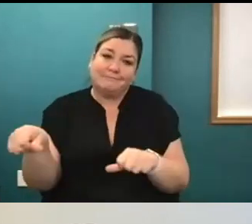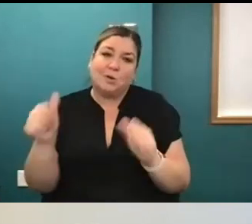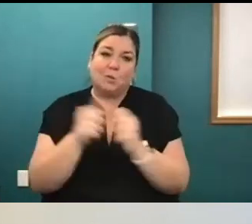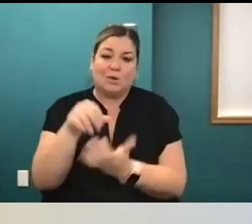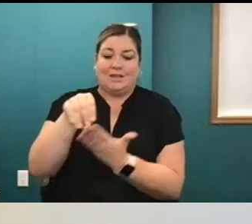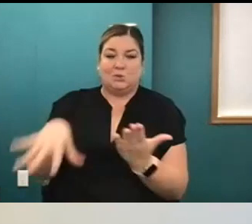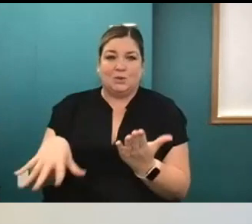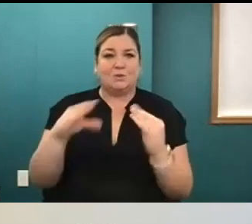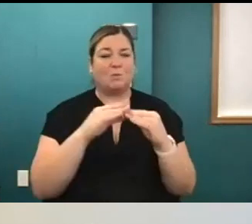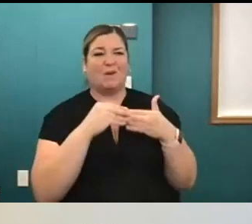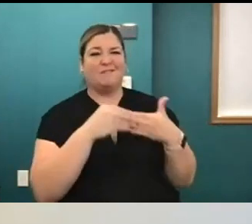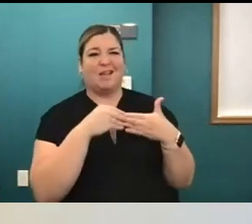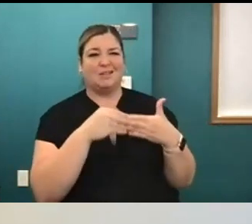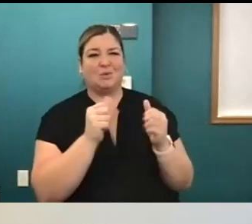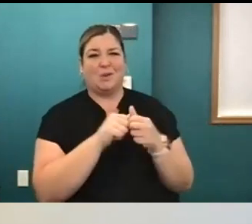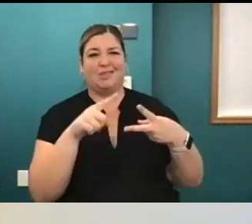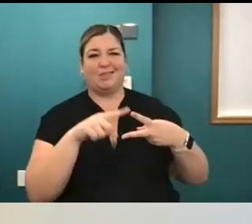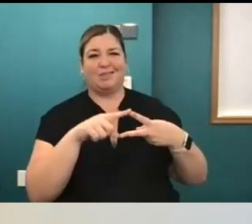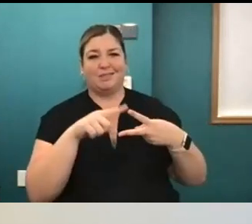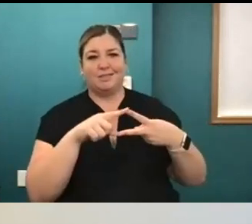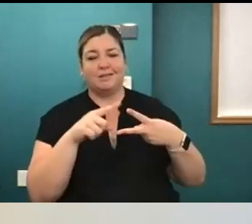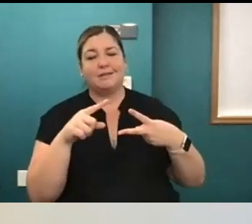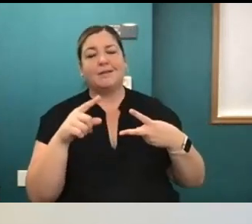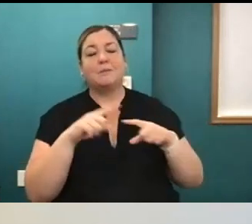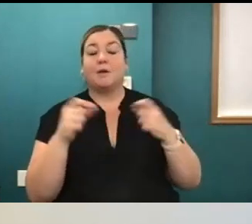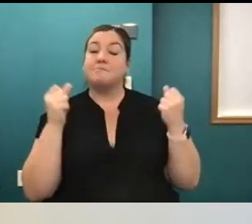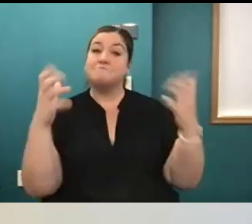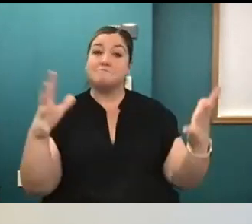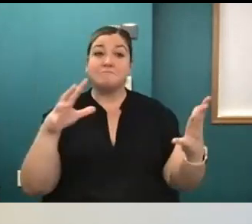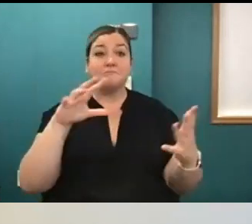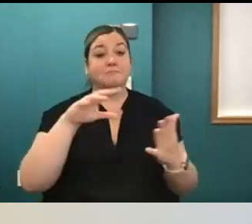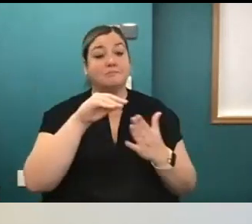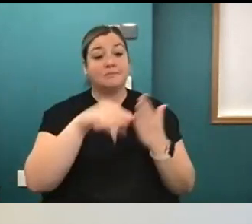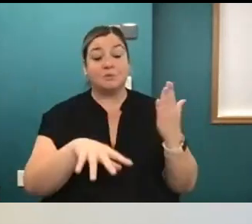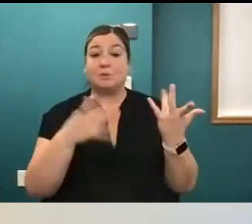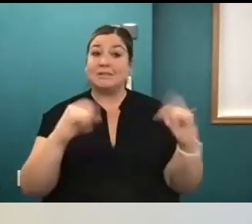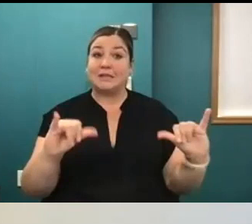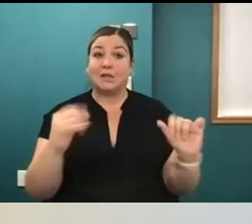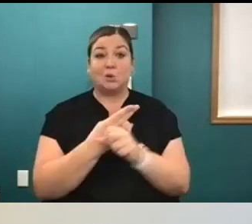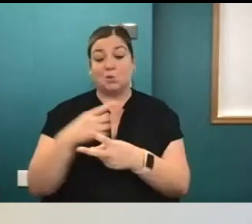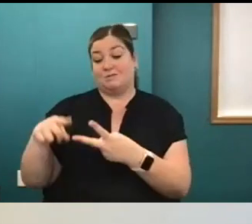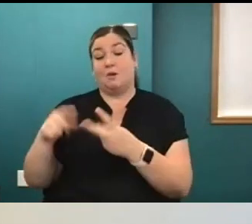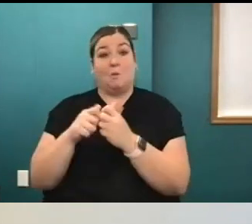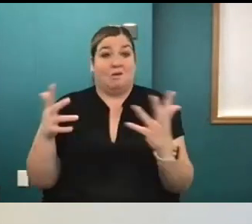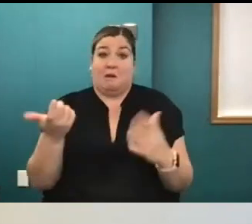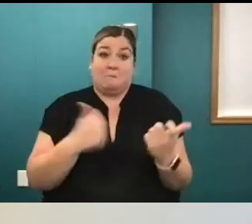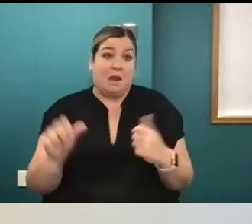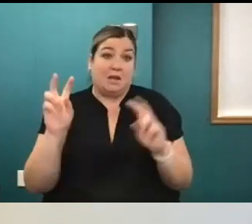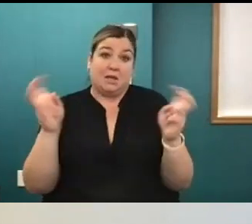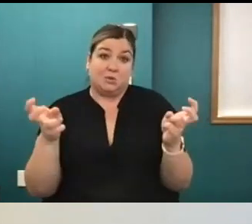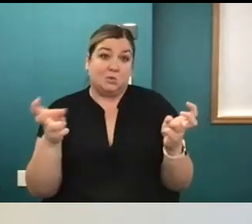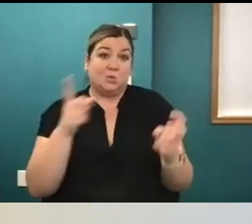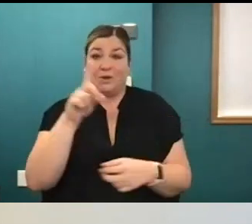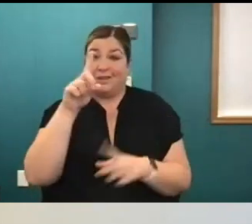the disposable option during the school day, but we do have many, many kids who still use rechargeable without any issues. So I think it's really a